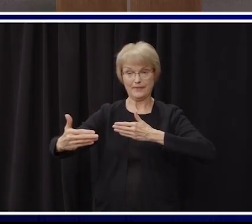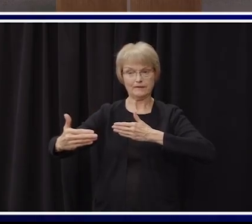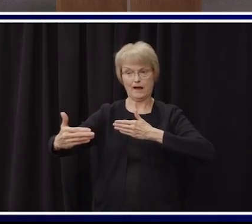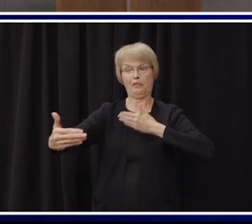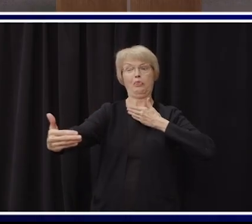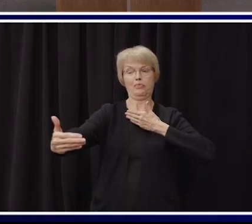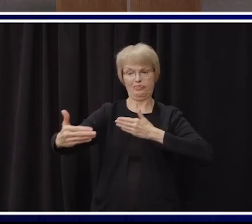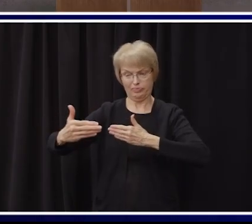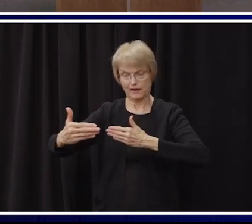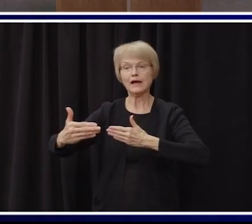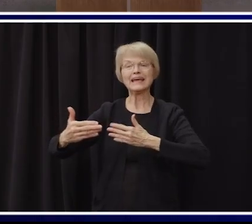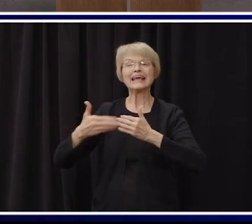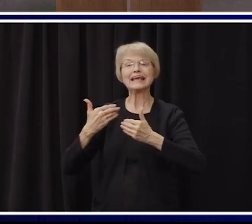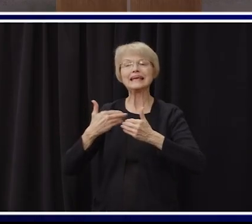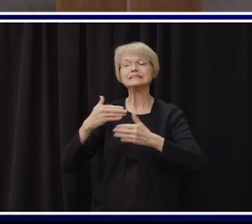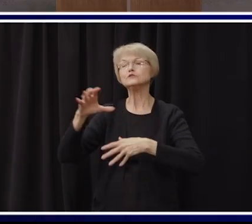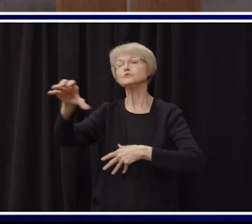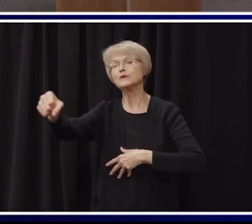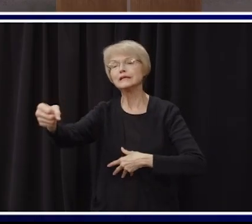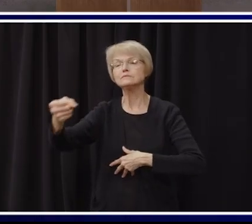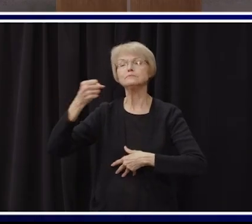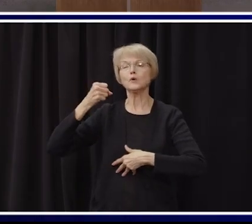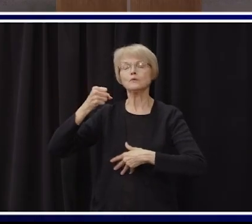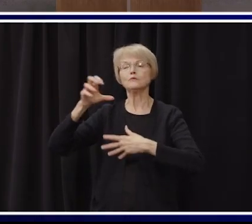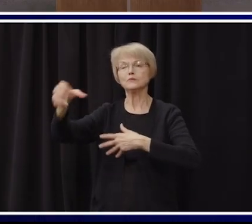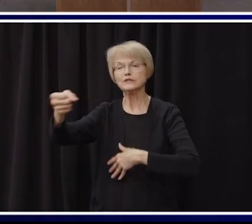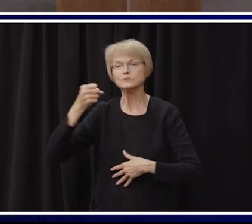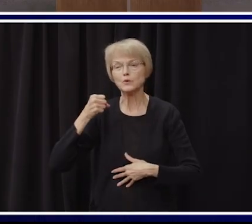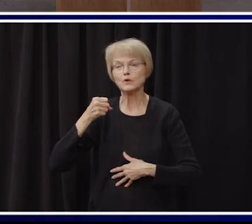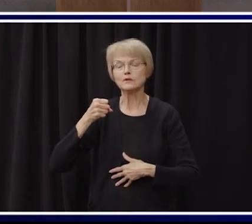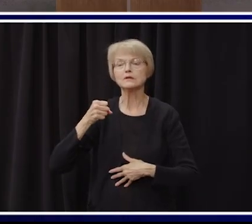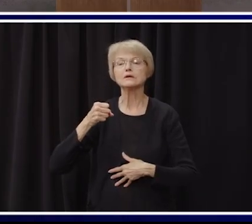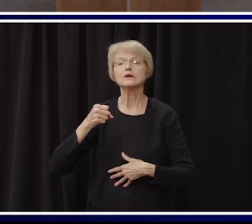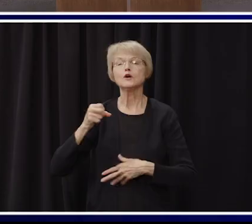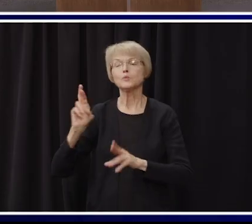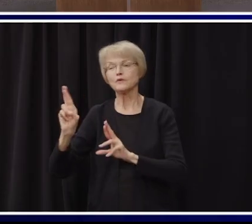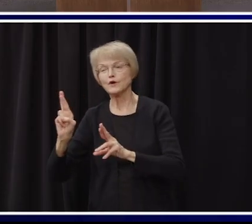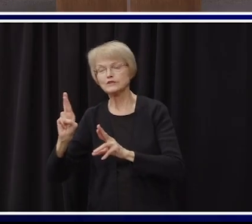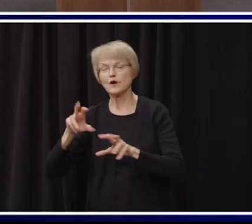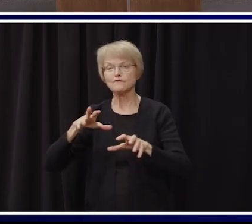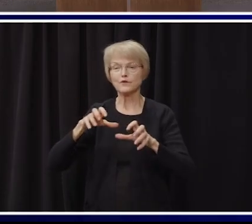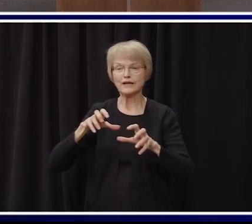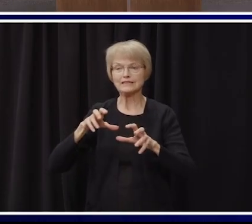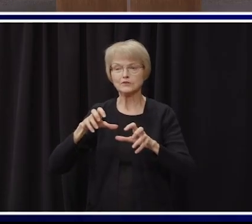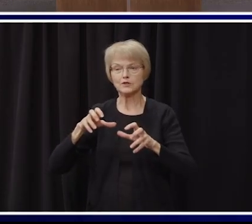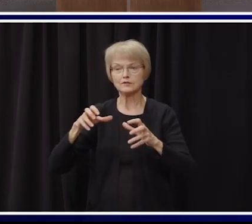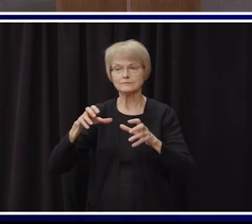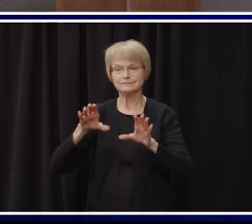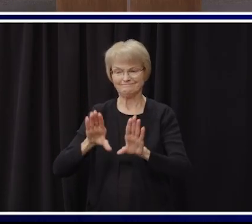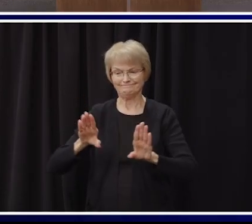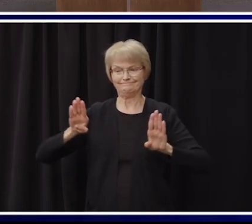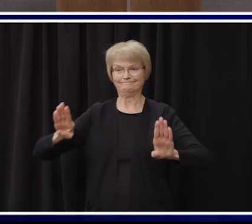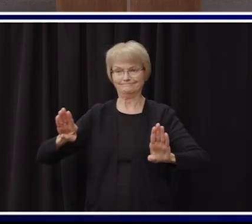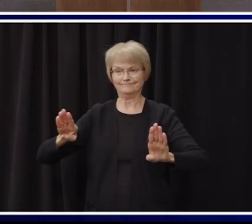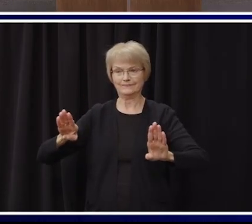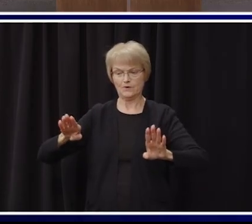out. We separated the refrigerator and the freezer with a nice counter that has space where you